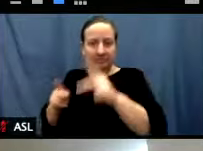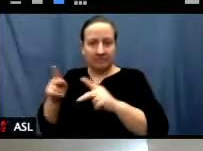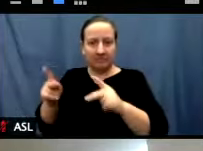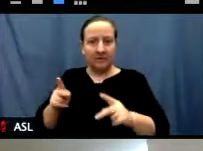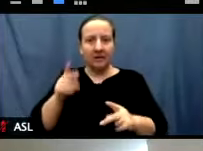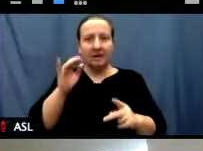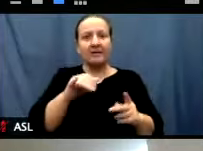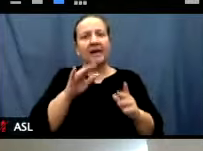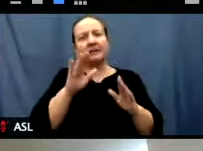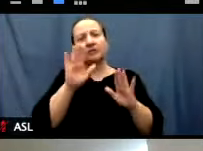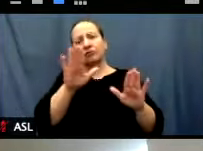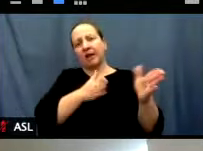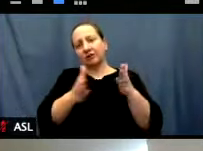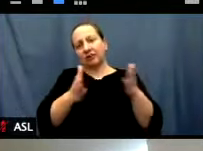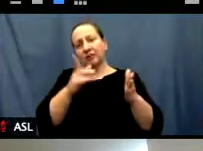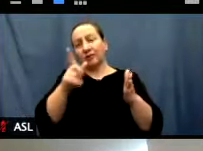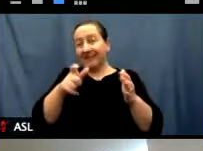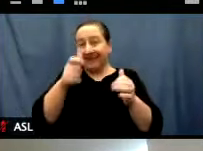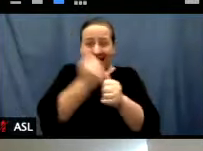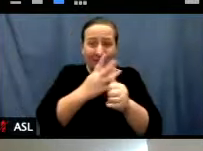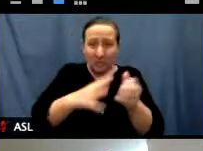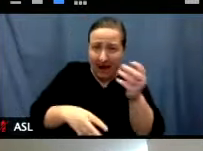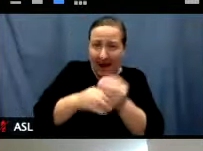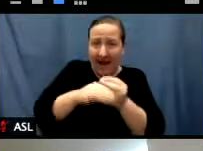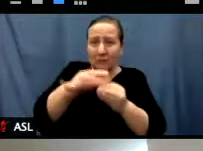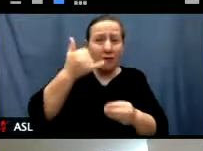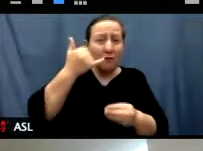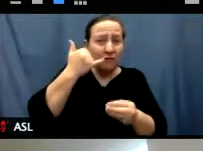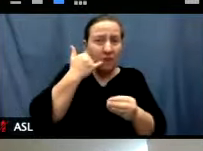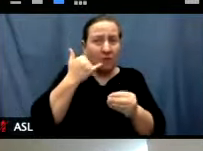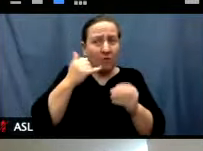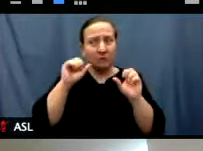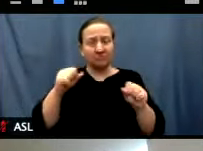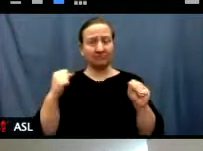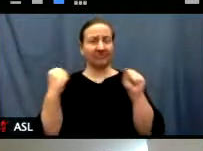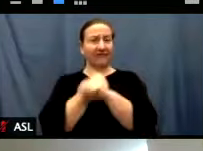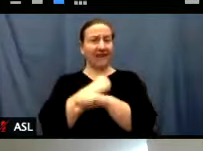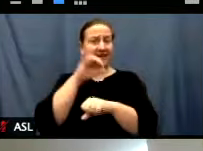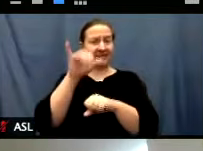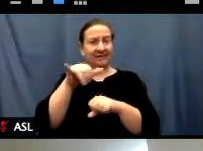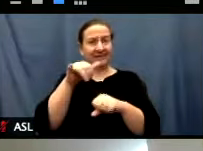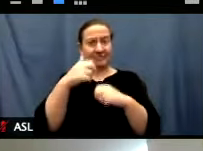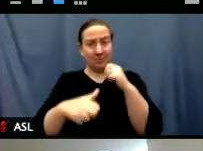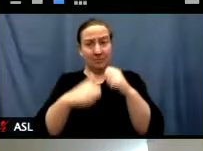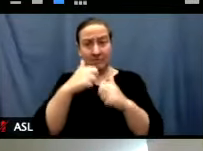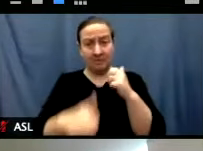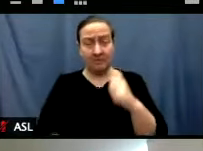we need everybody to add their phone to the fight. Next slide, please.